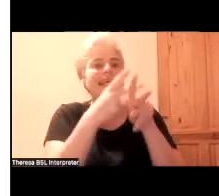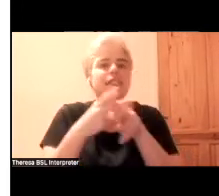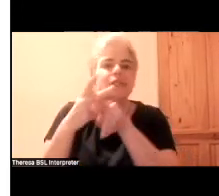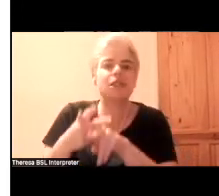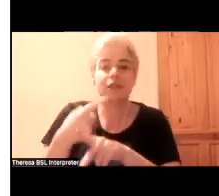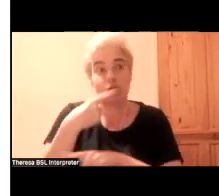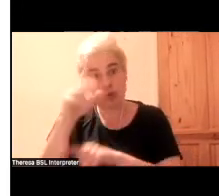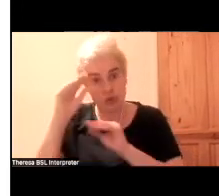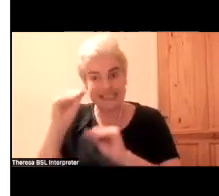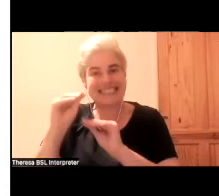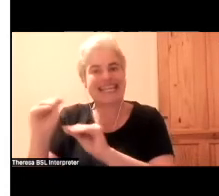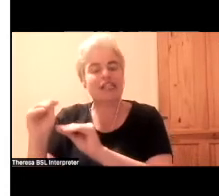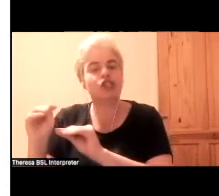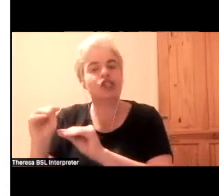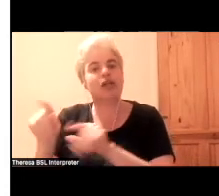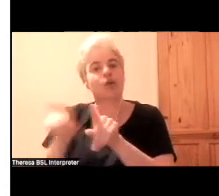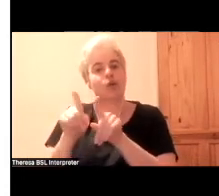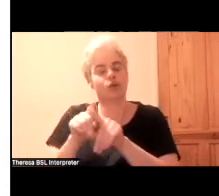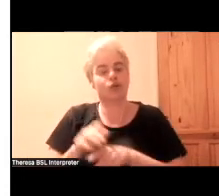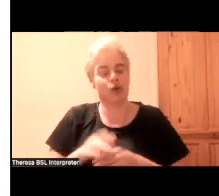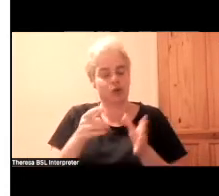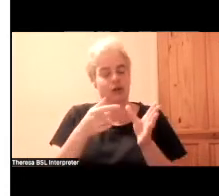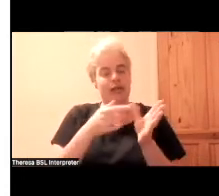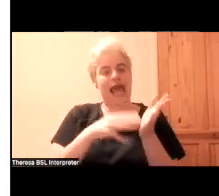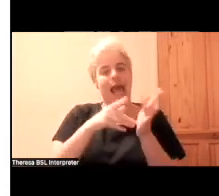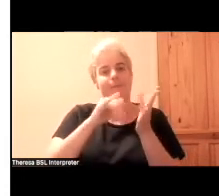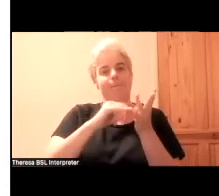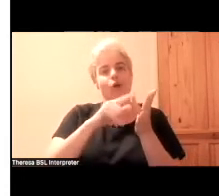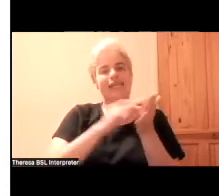to teach and to admonish.